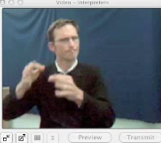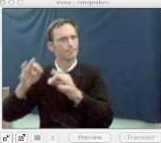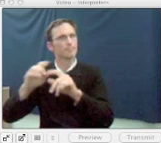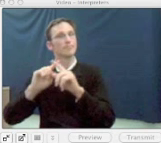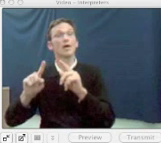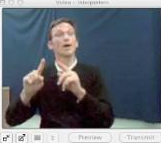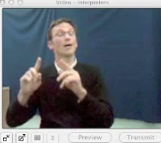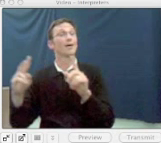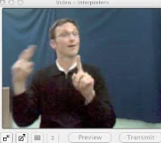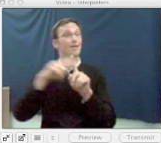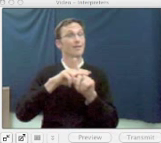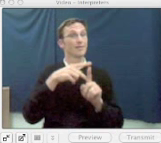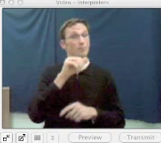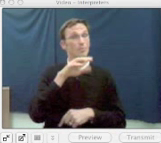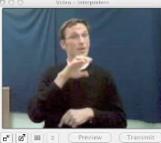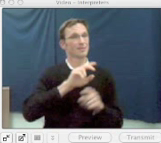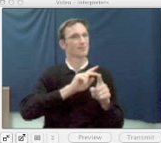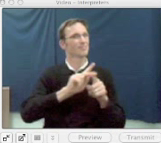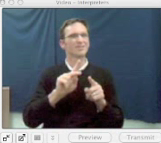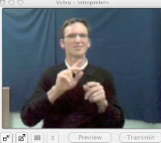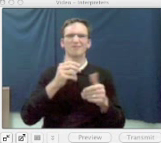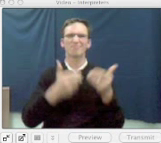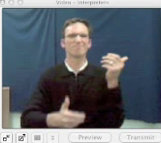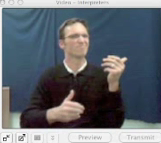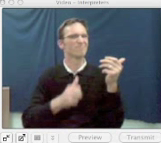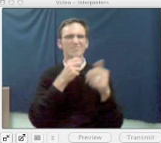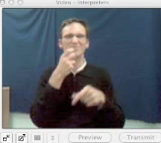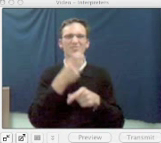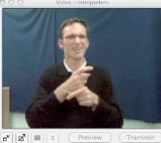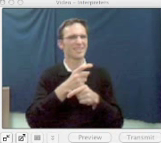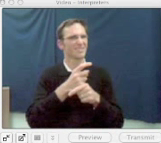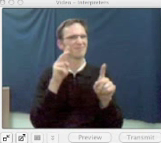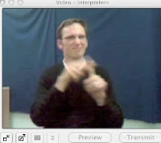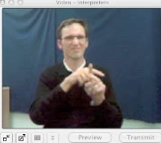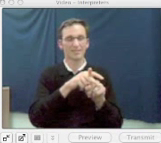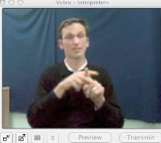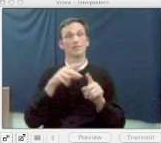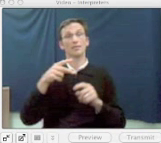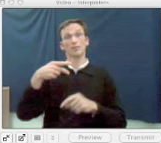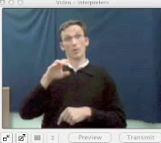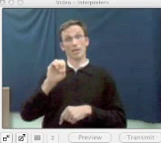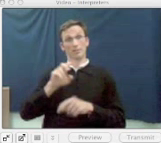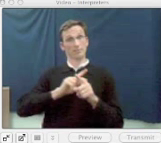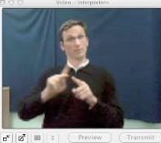professions. Practice professions do not start with the question, what do I do?